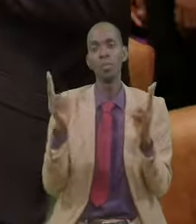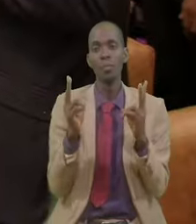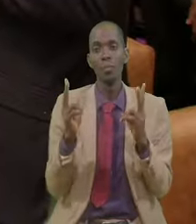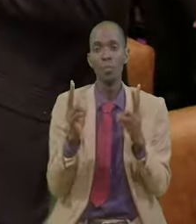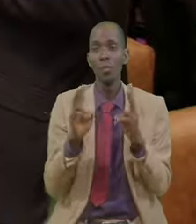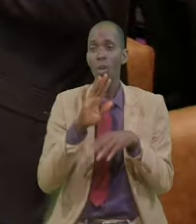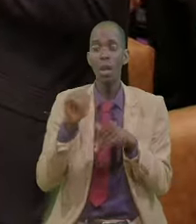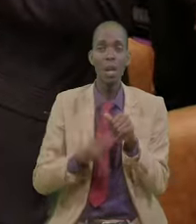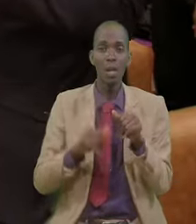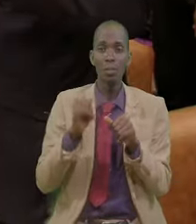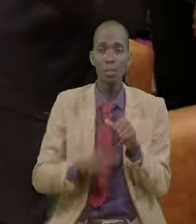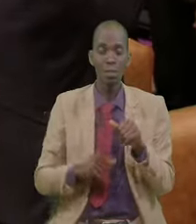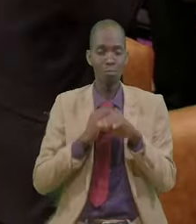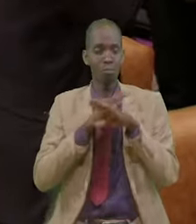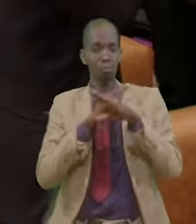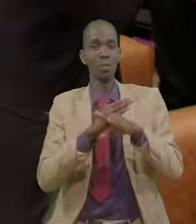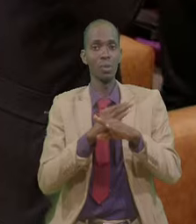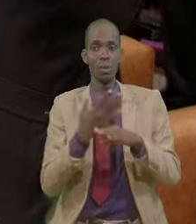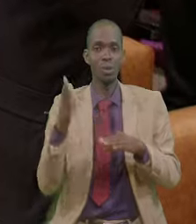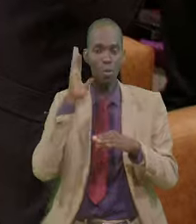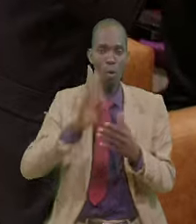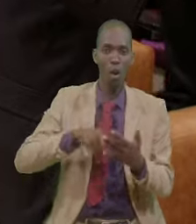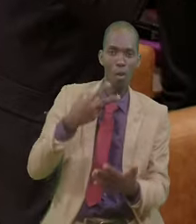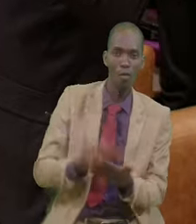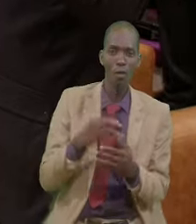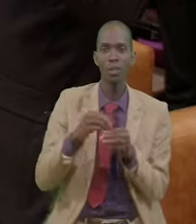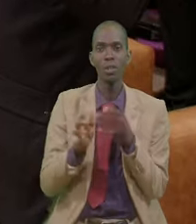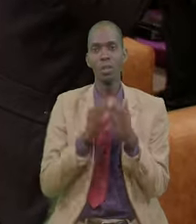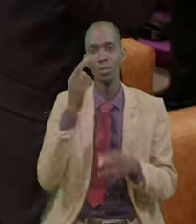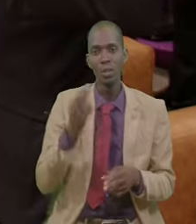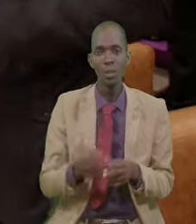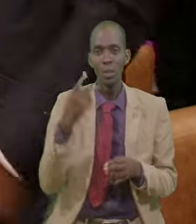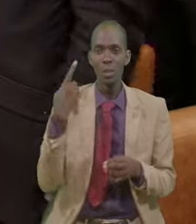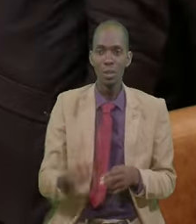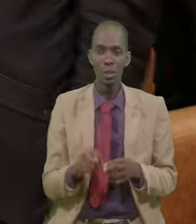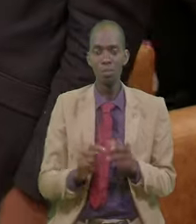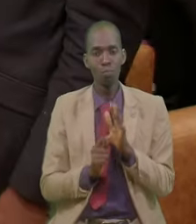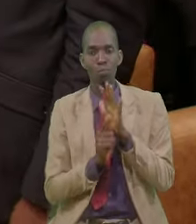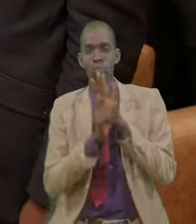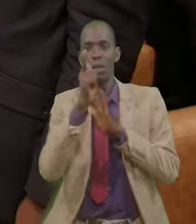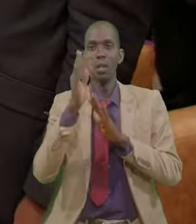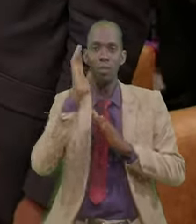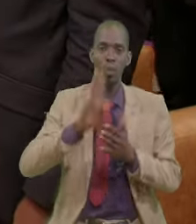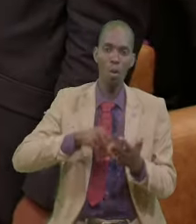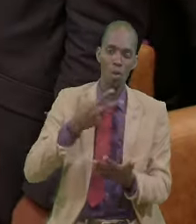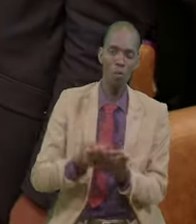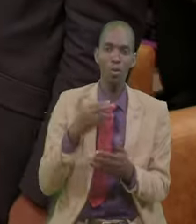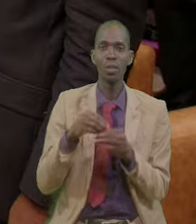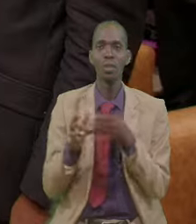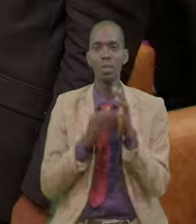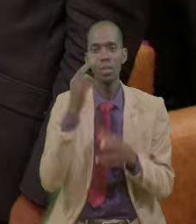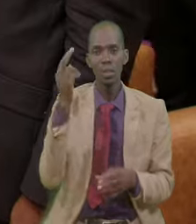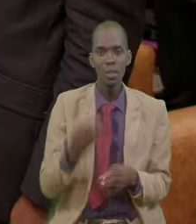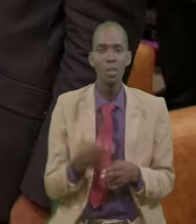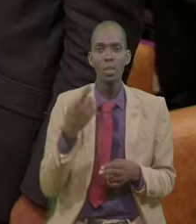Giants will fall. The giants will fall. The giants are